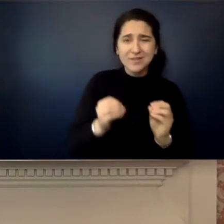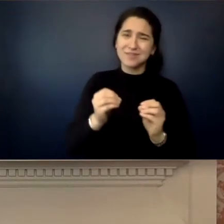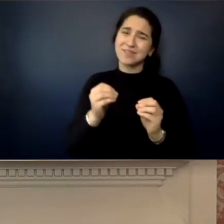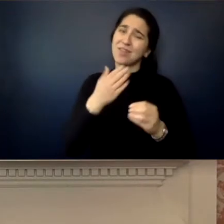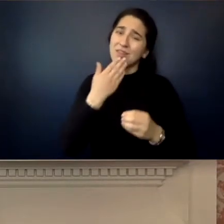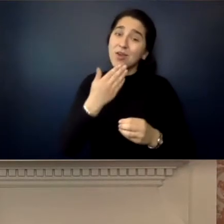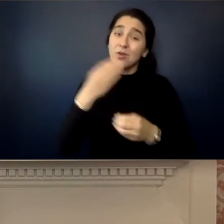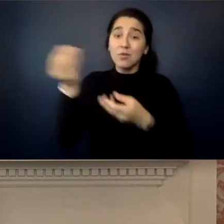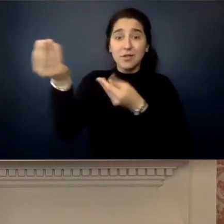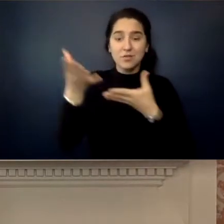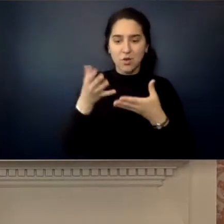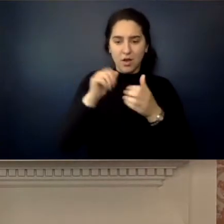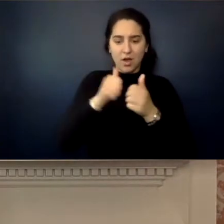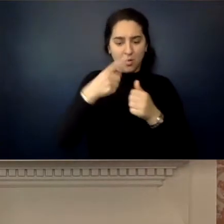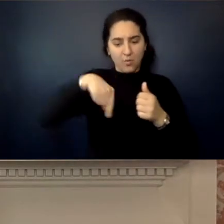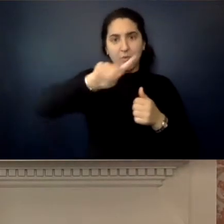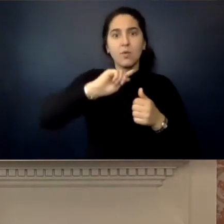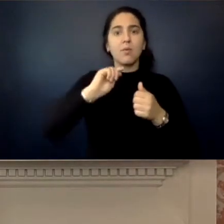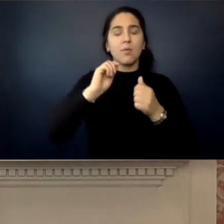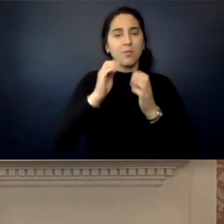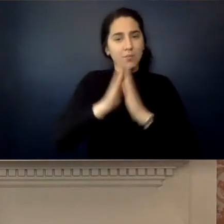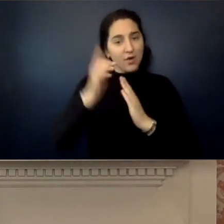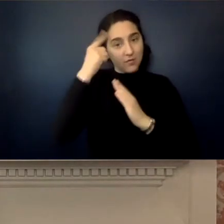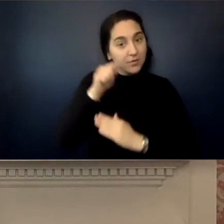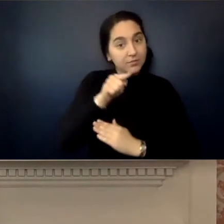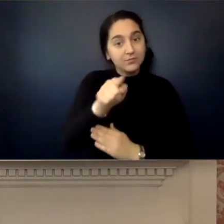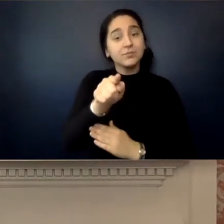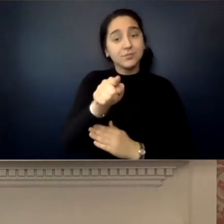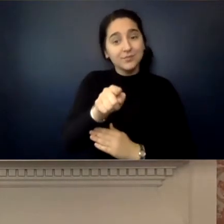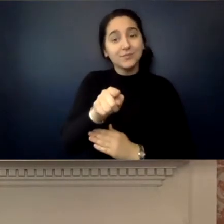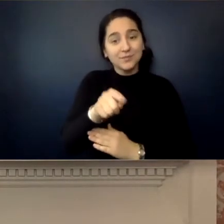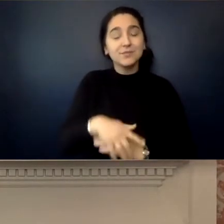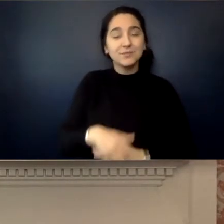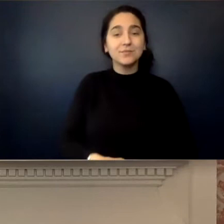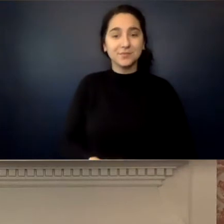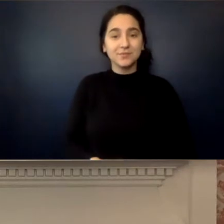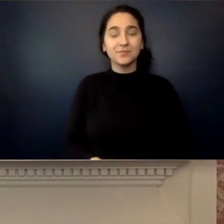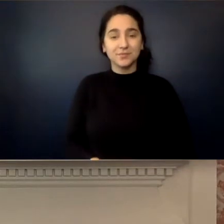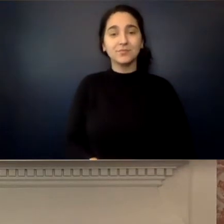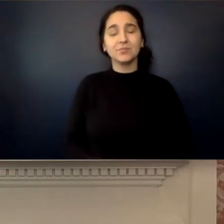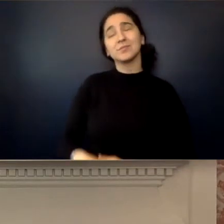office. This helps us to best know how to hold you in prayer.